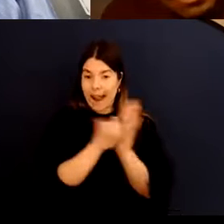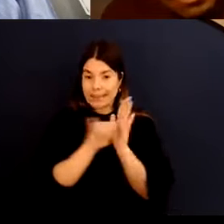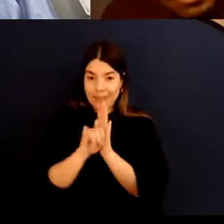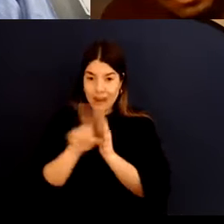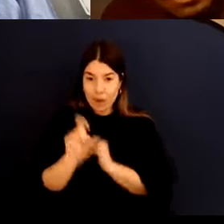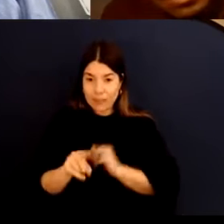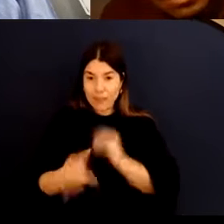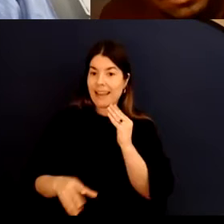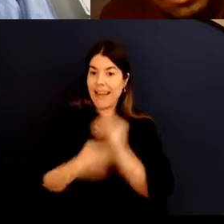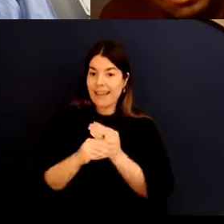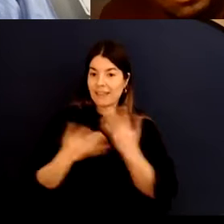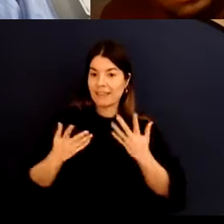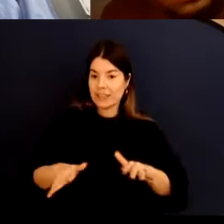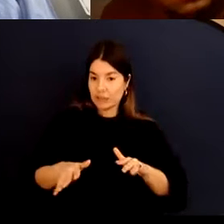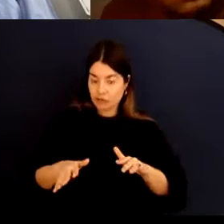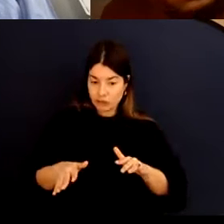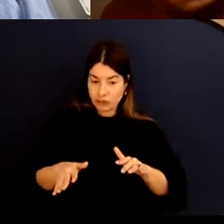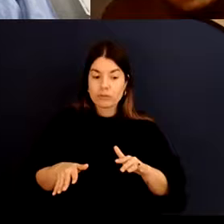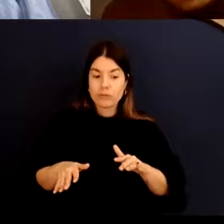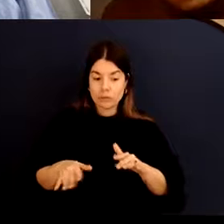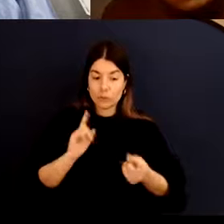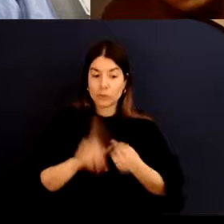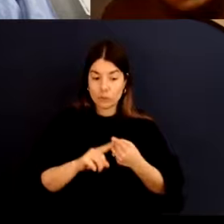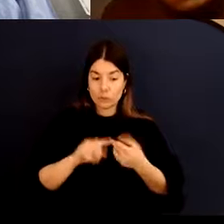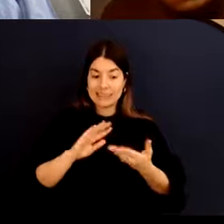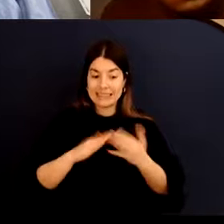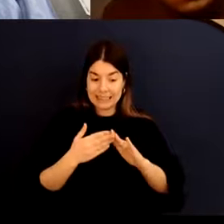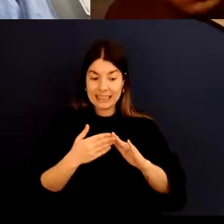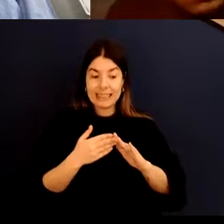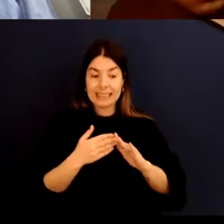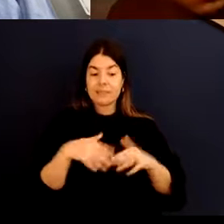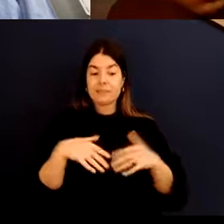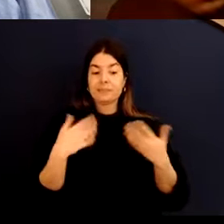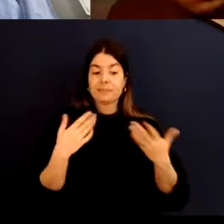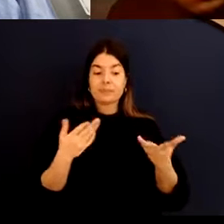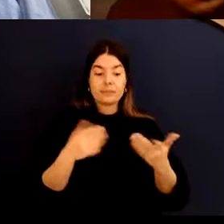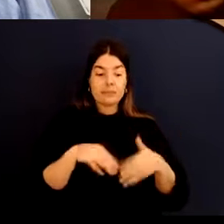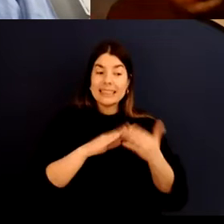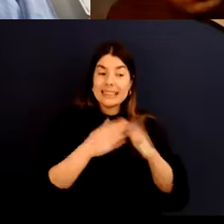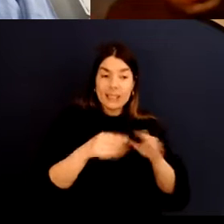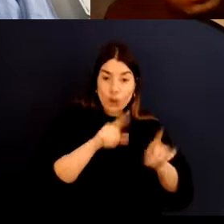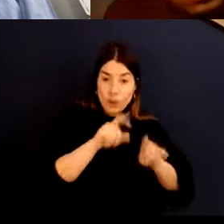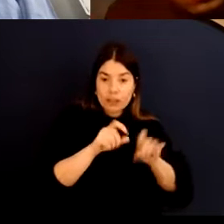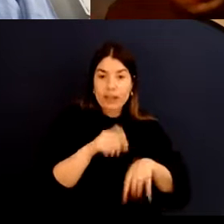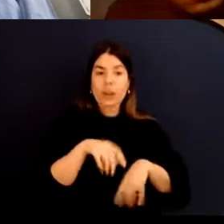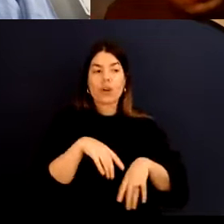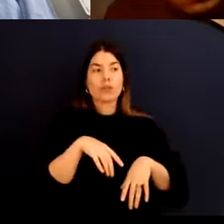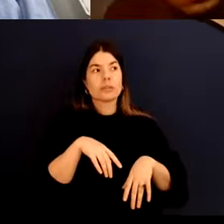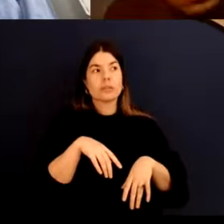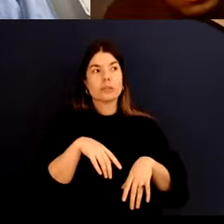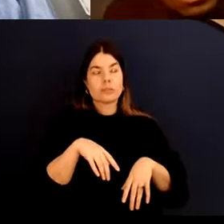were added to city, whether it be city questionnaires and definitely the